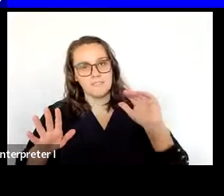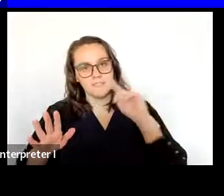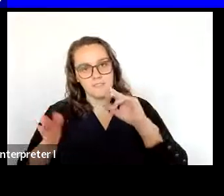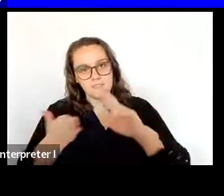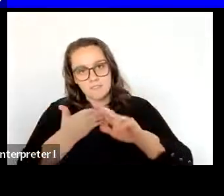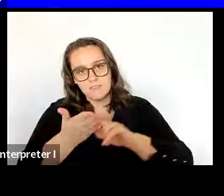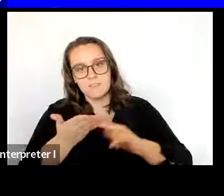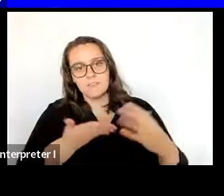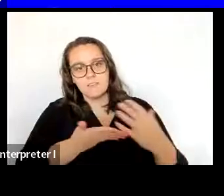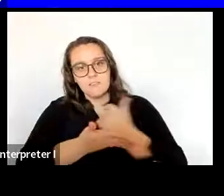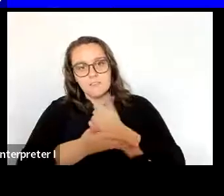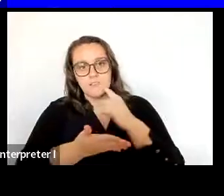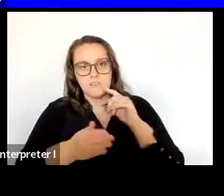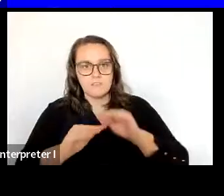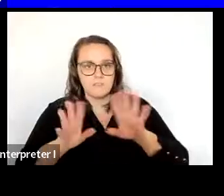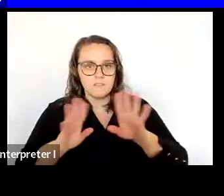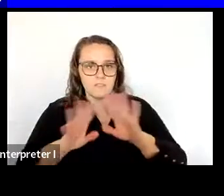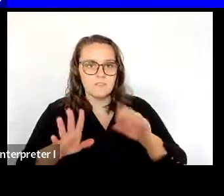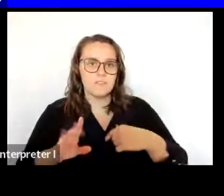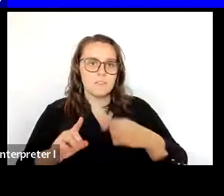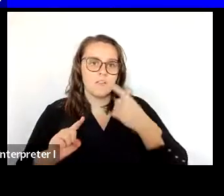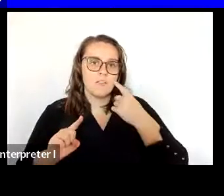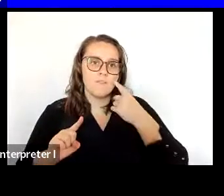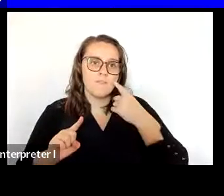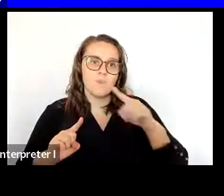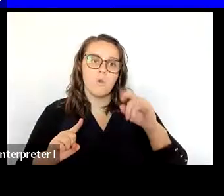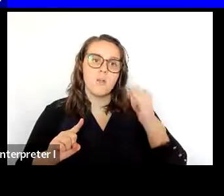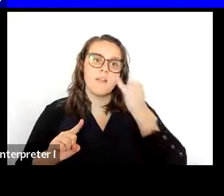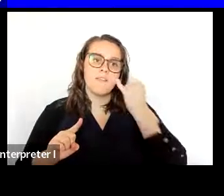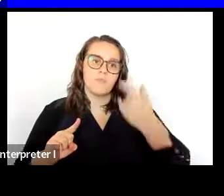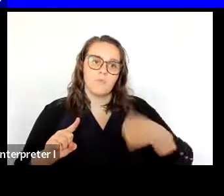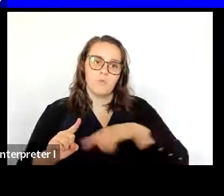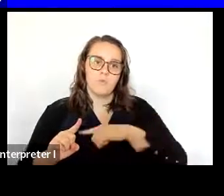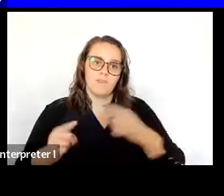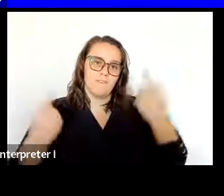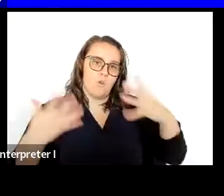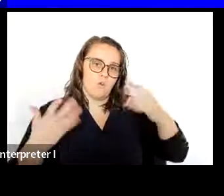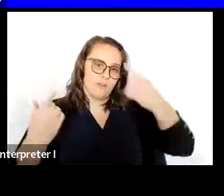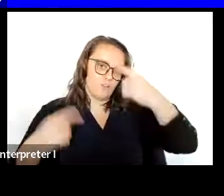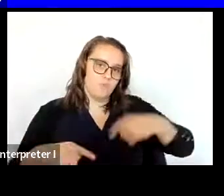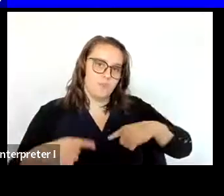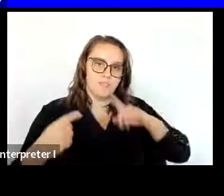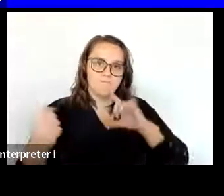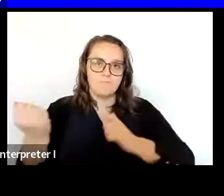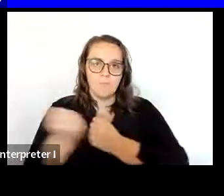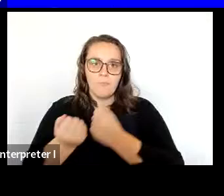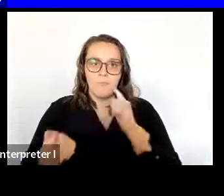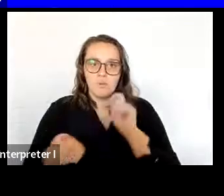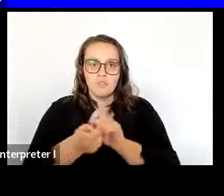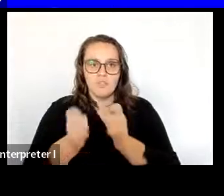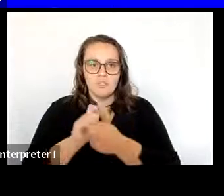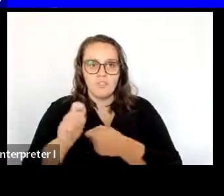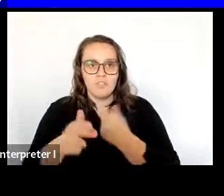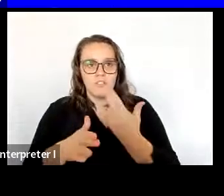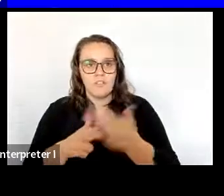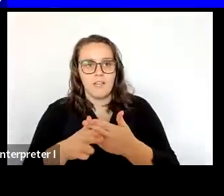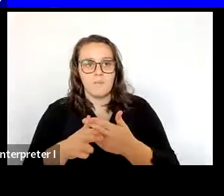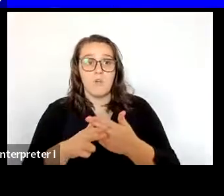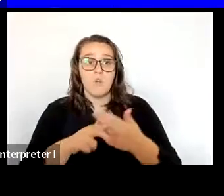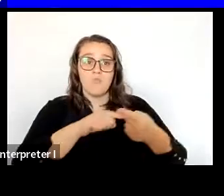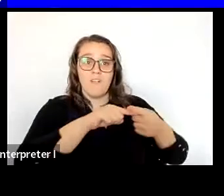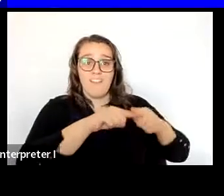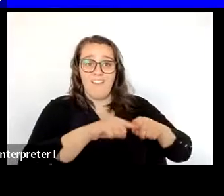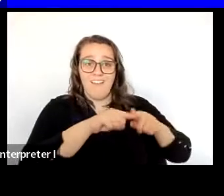requirements in a case where the ANC has adopted a resolution in support of the naming. The committee believes that relying on the ANC to gauge